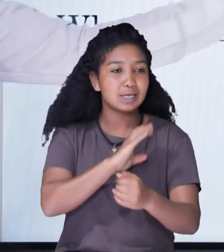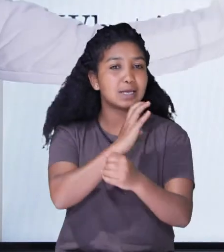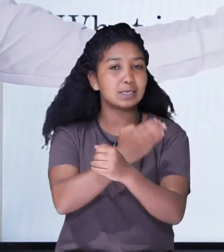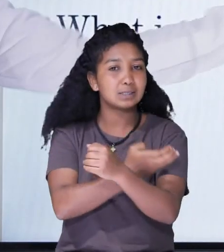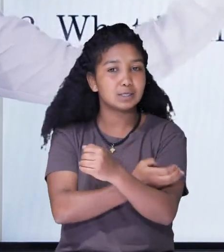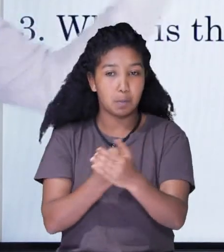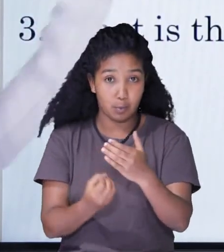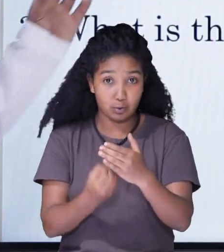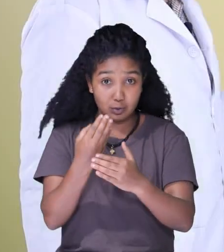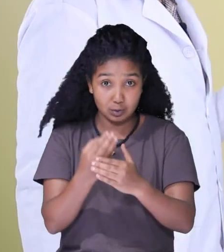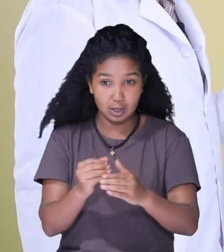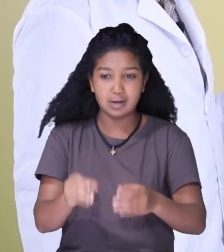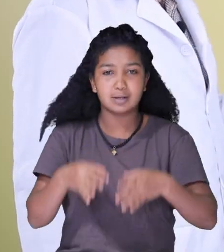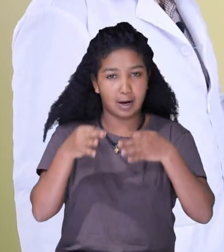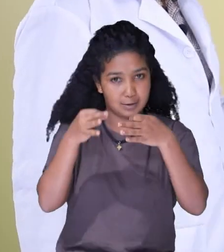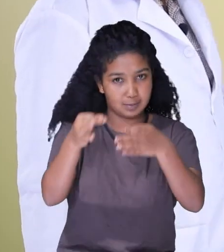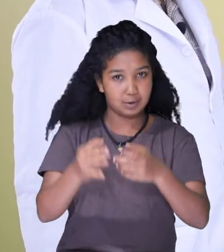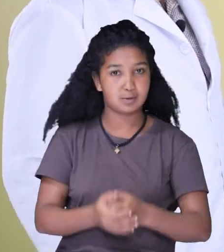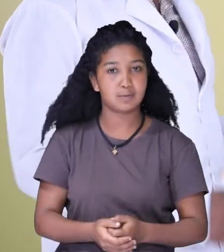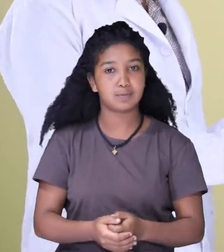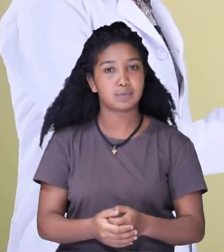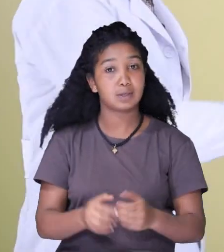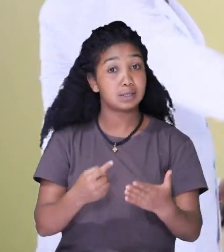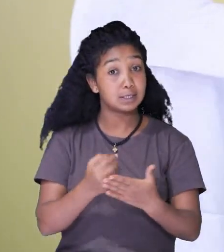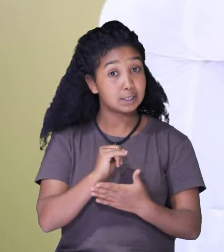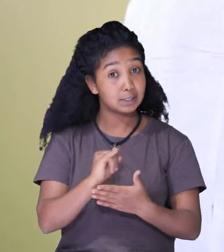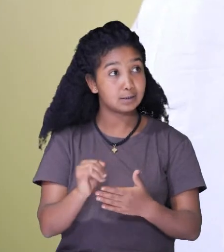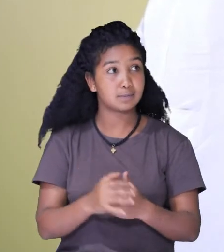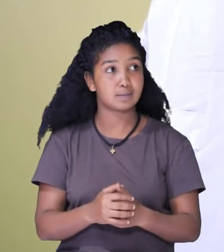is produced and transmitted? This is